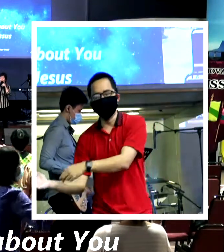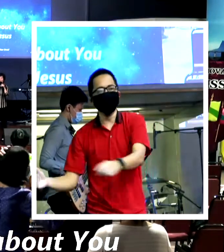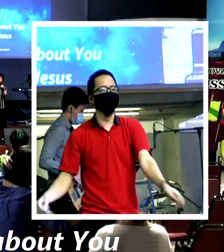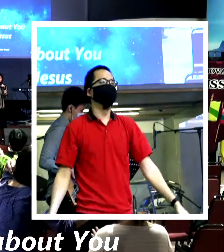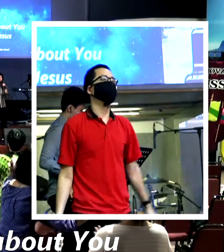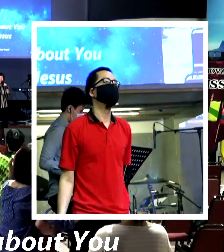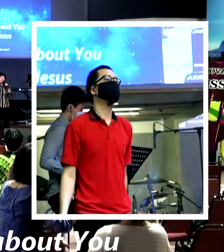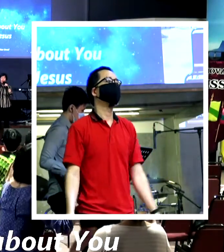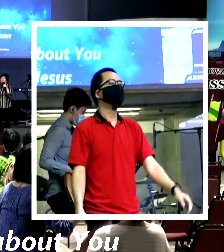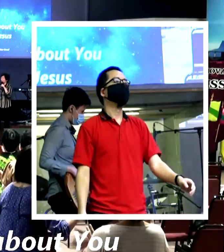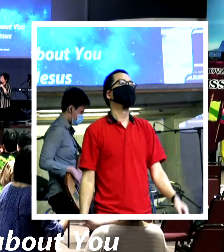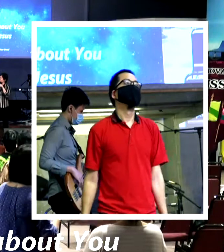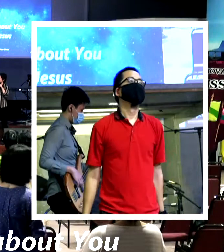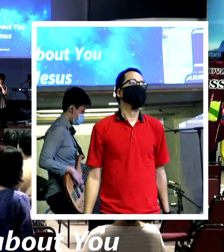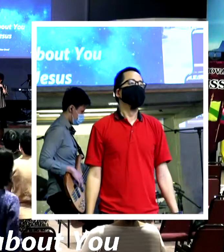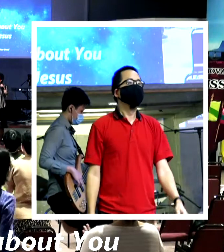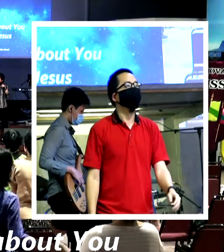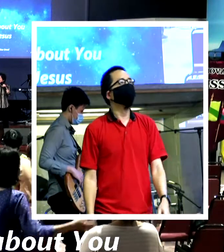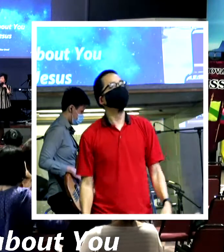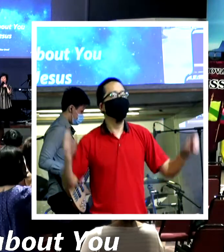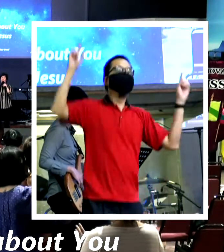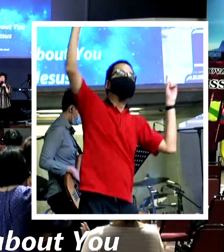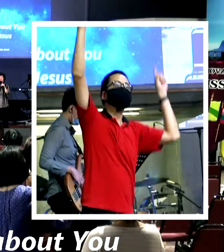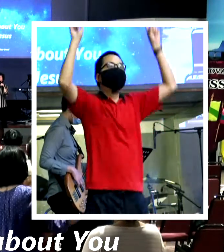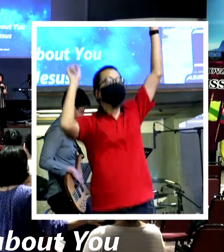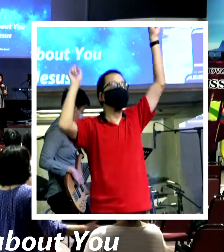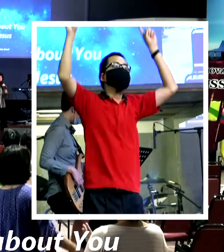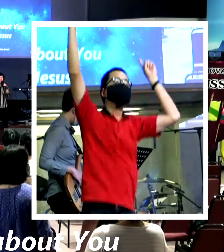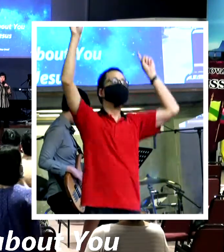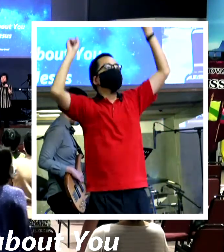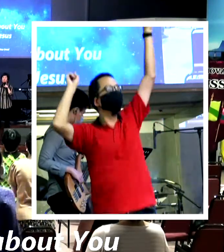It's all about you, Lord. It's all about you.